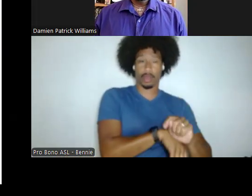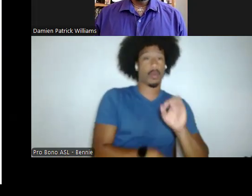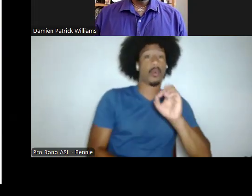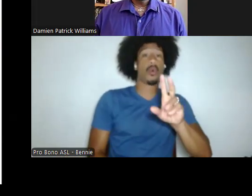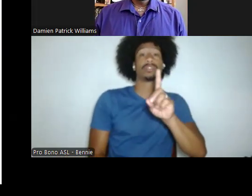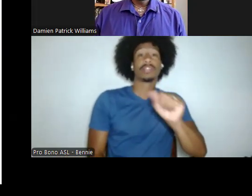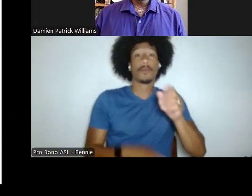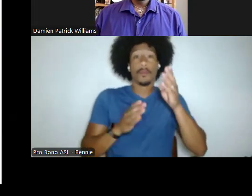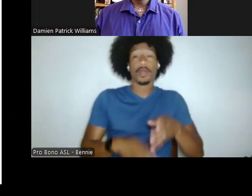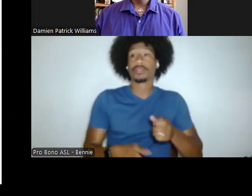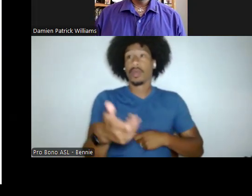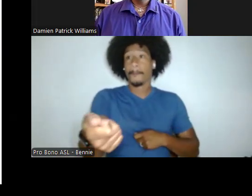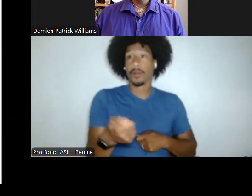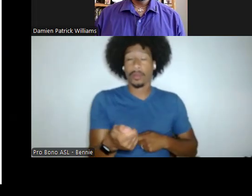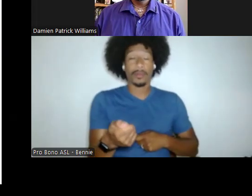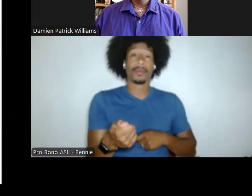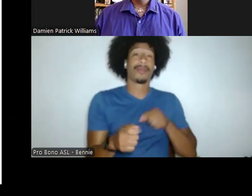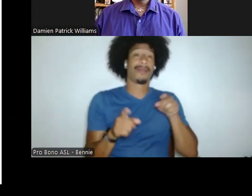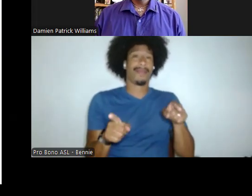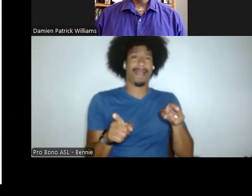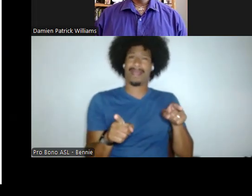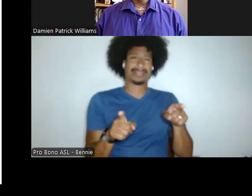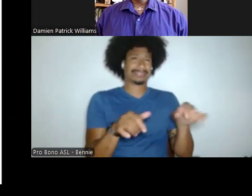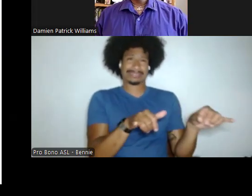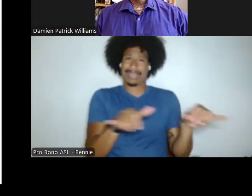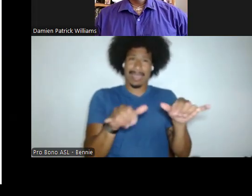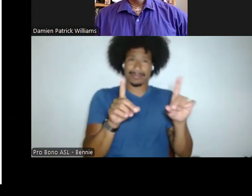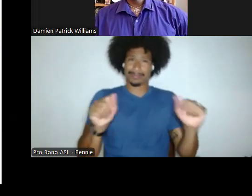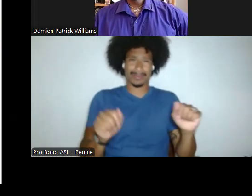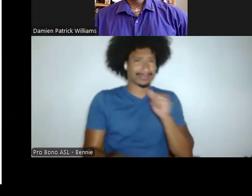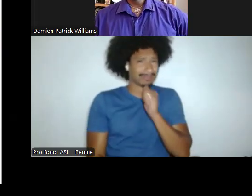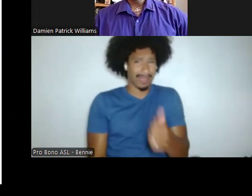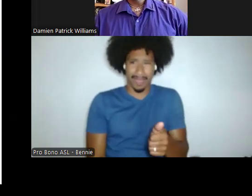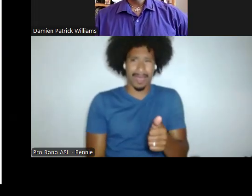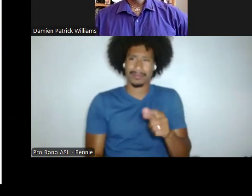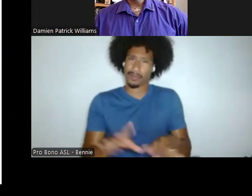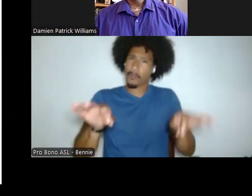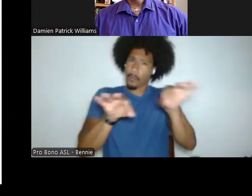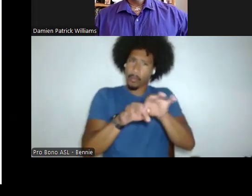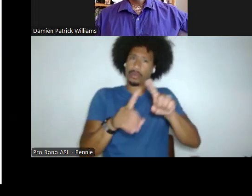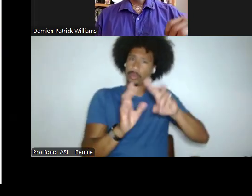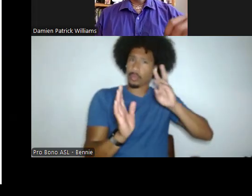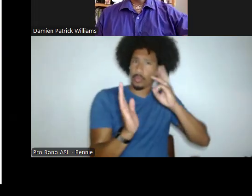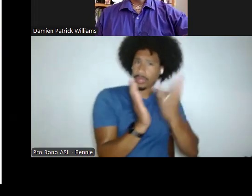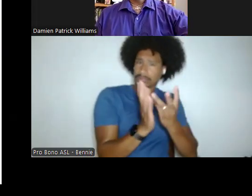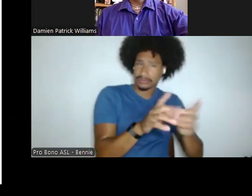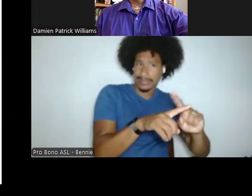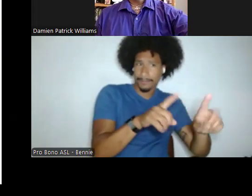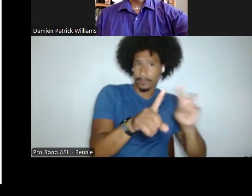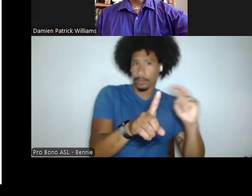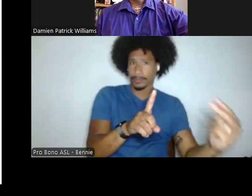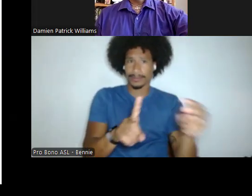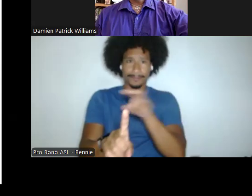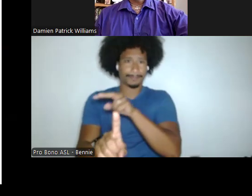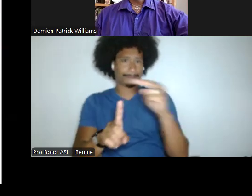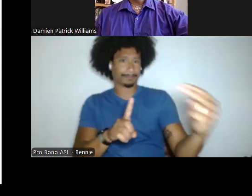the ways of being disabled. So it's really important to actually witness different perspectives, and some of which, are unrelated to disability, but there are